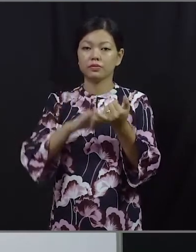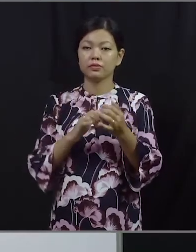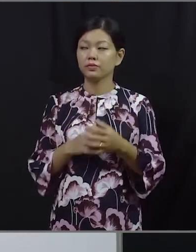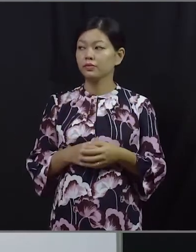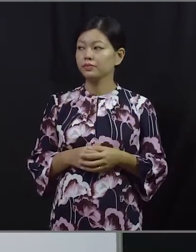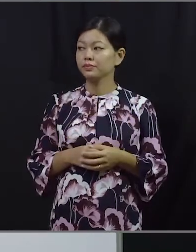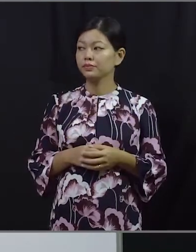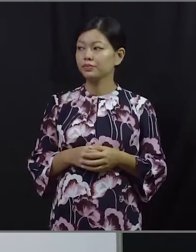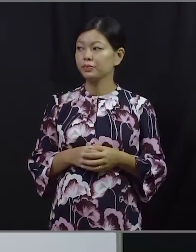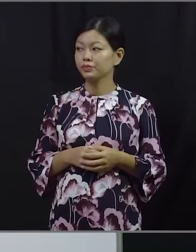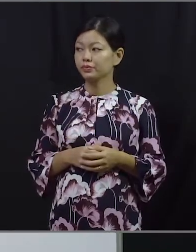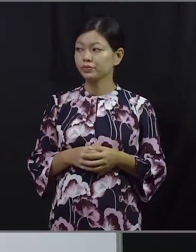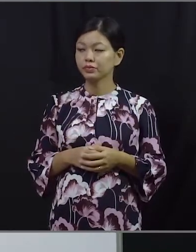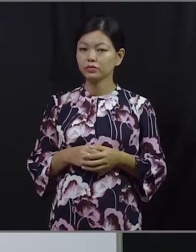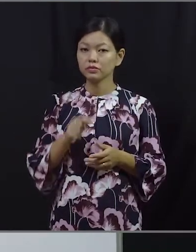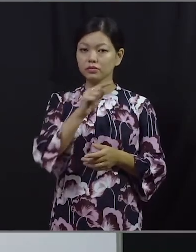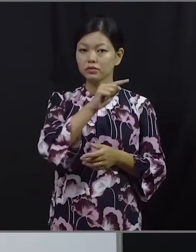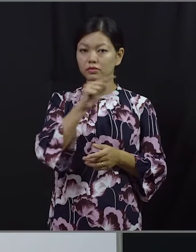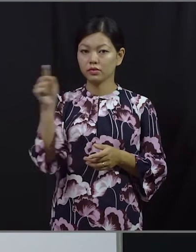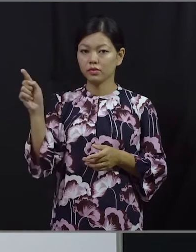So, this is the axis. So, this is